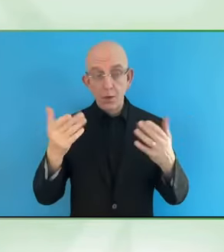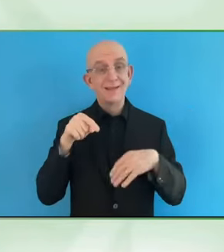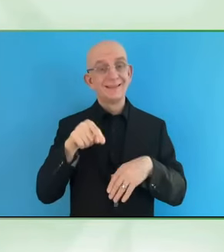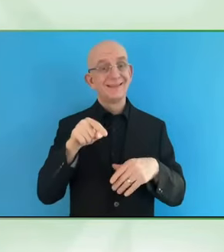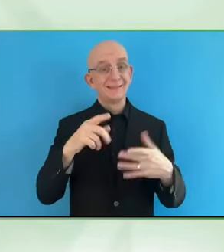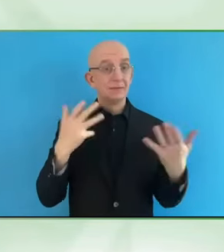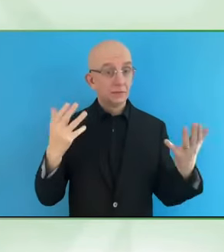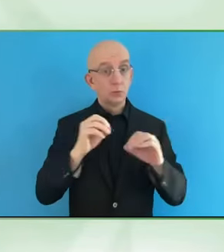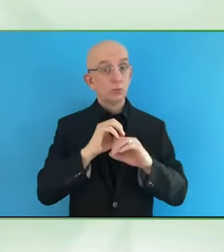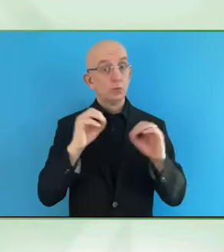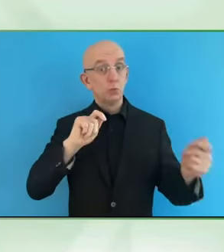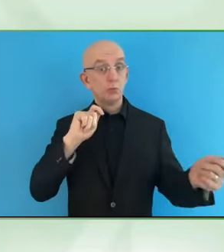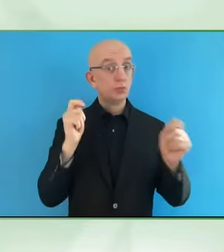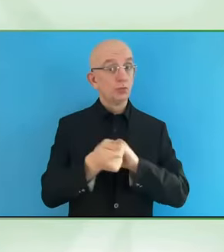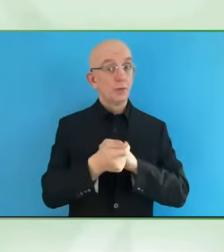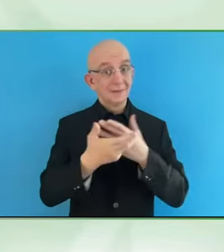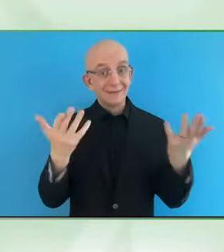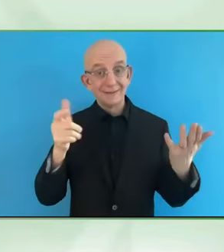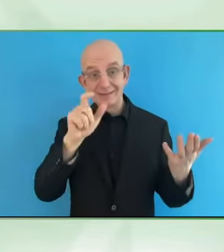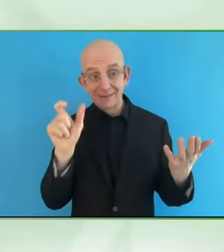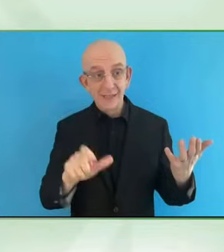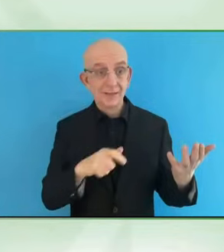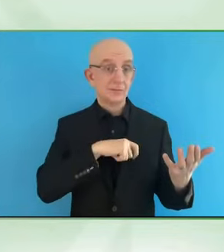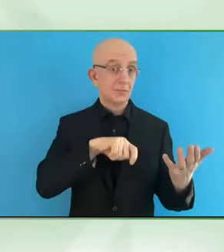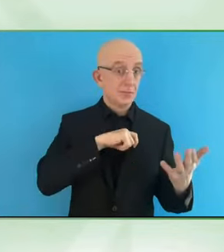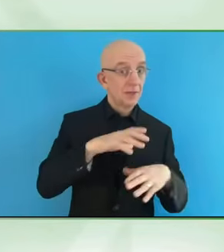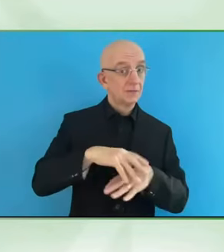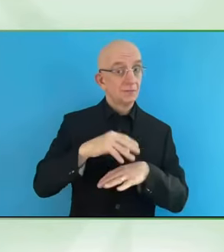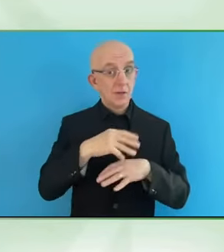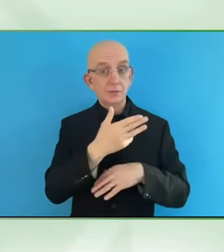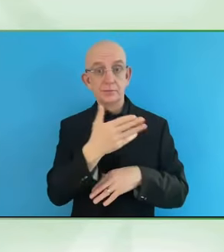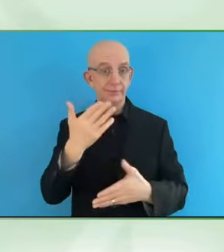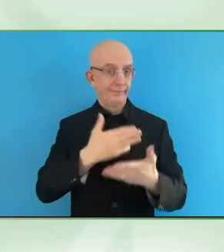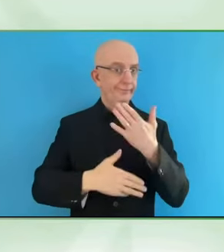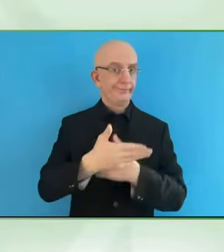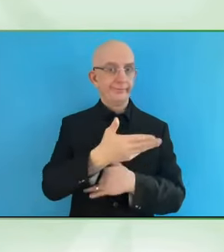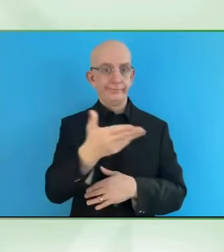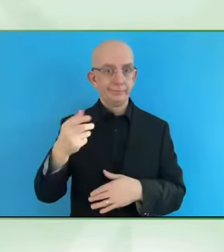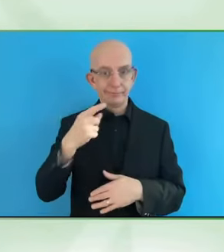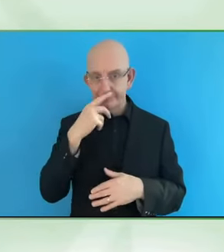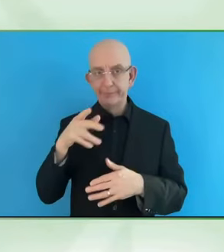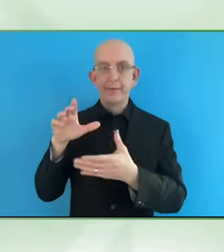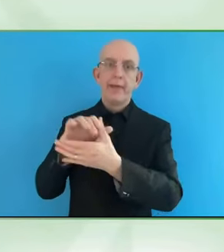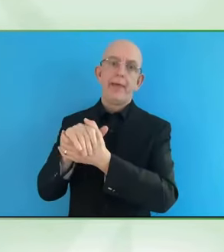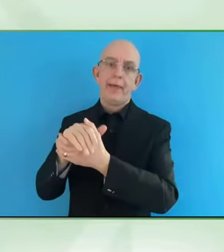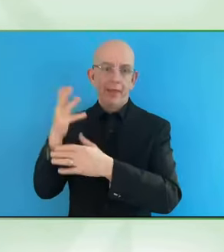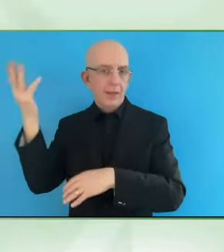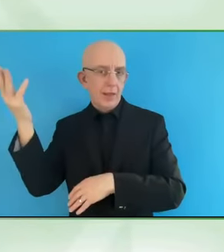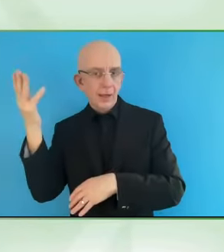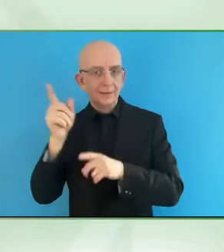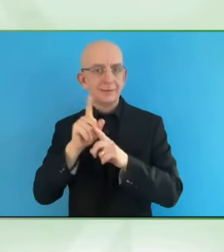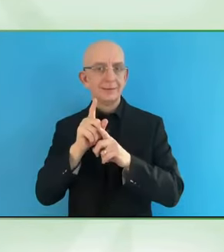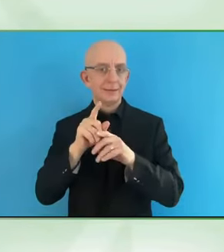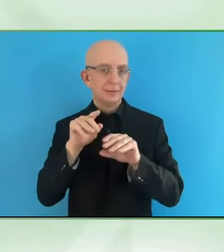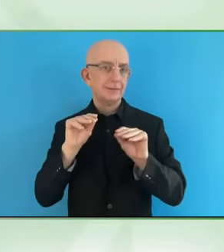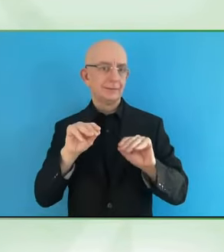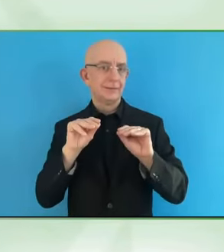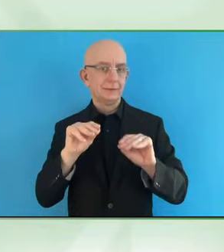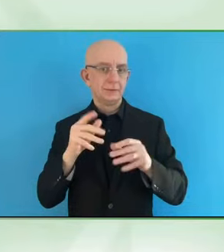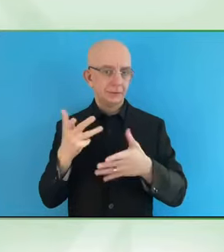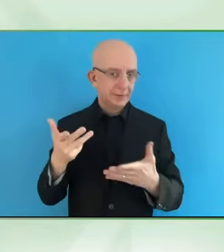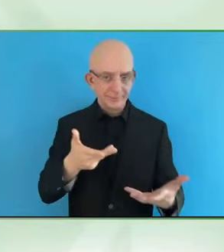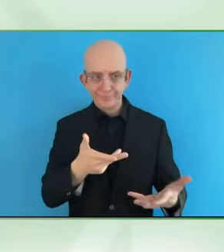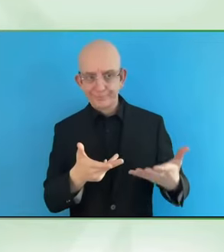them. A student once told me that they succeeded in their studies thanks to their friend's mom, who happened to work at the